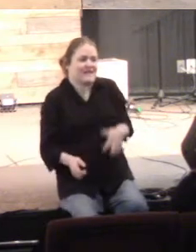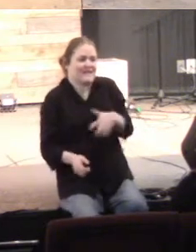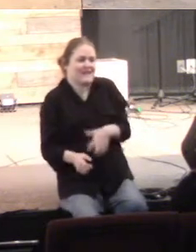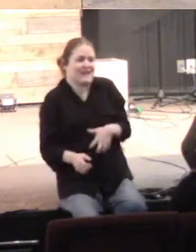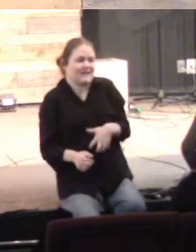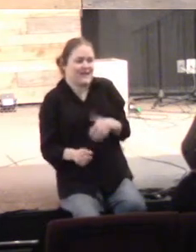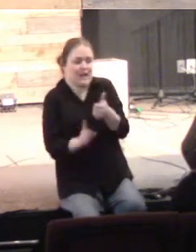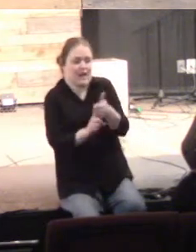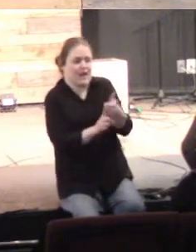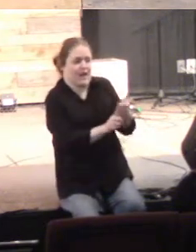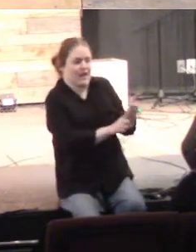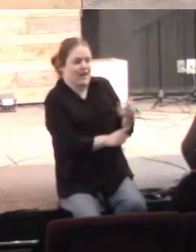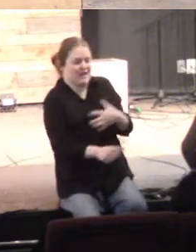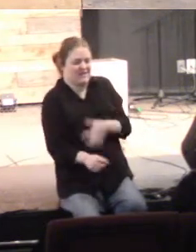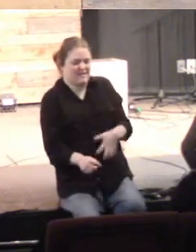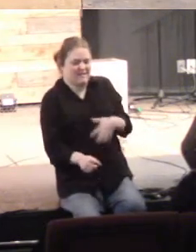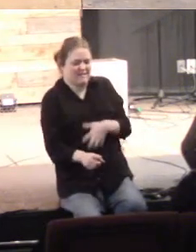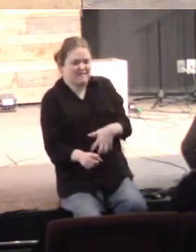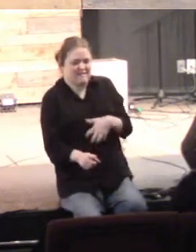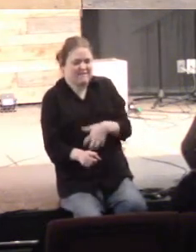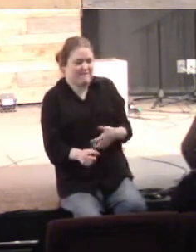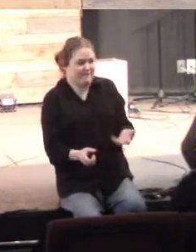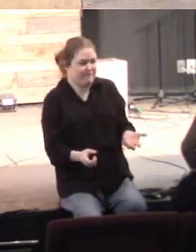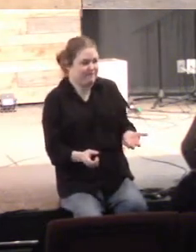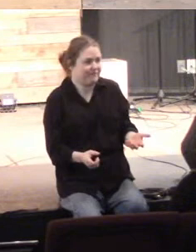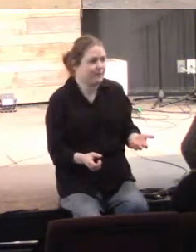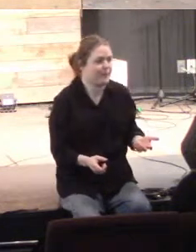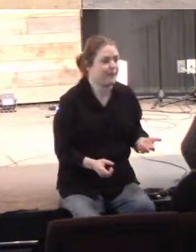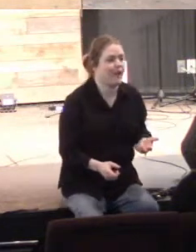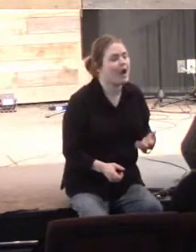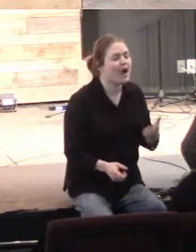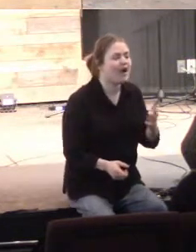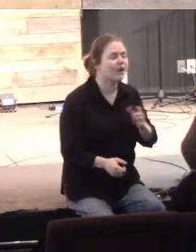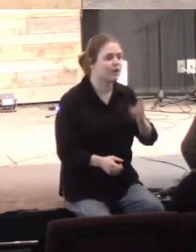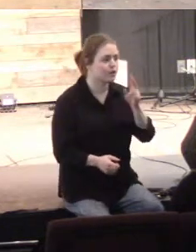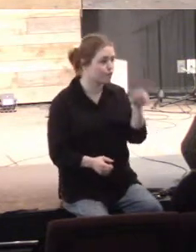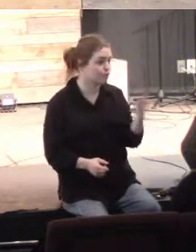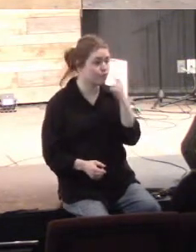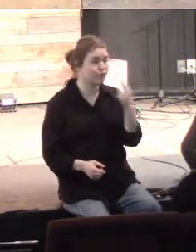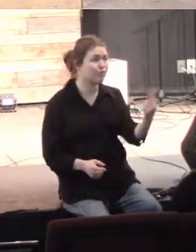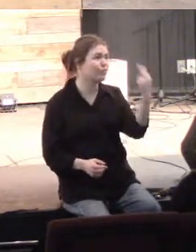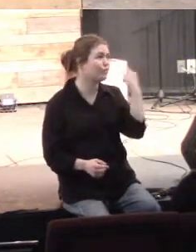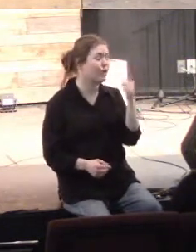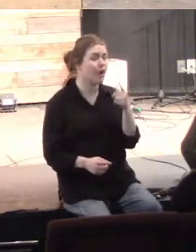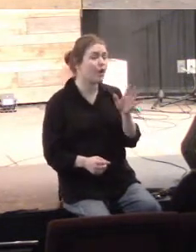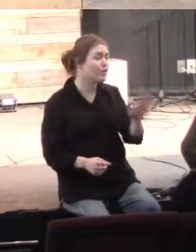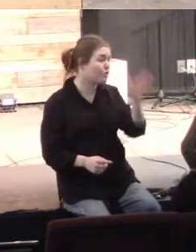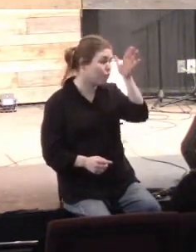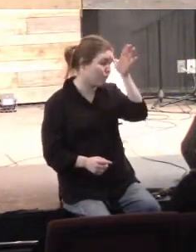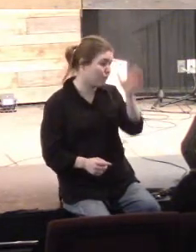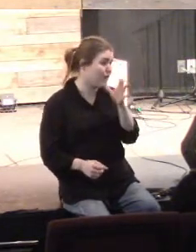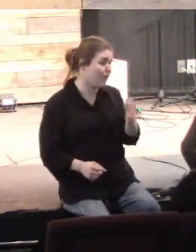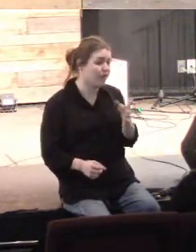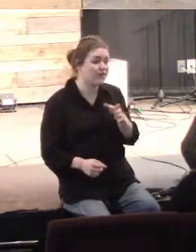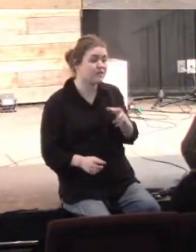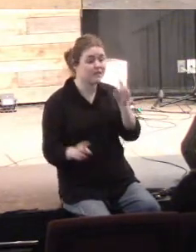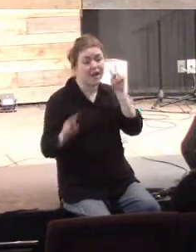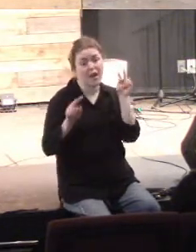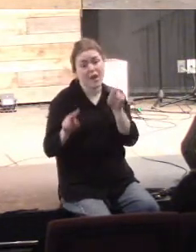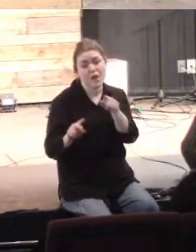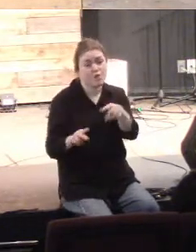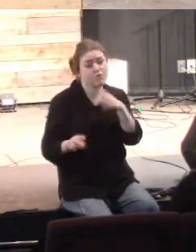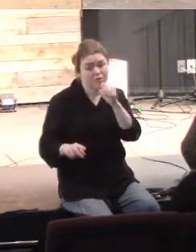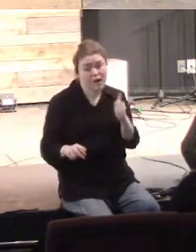When you look back on your own life, I know your parents, you know, they told you you're beautiful, you're awesome, you're amazing, you're not disgusting, you're